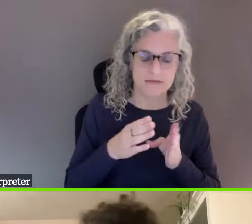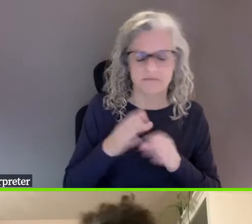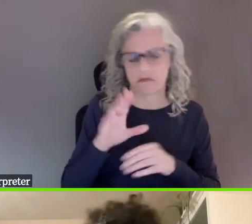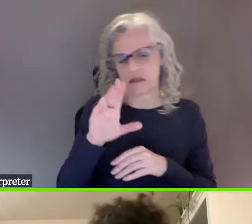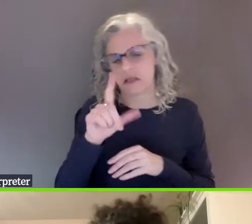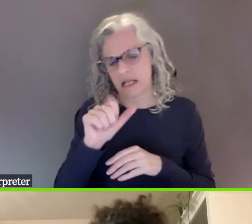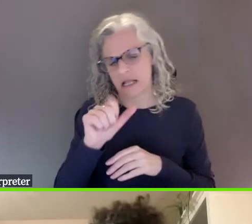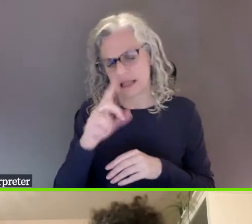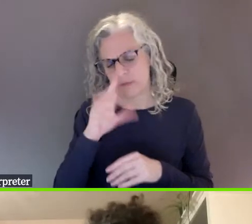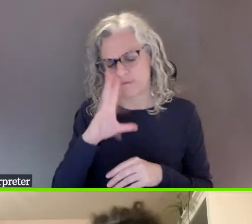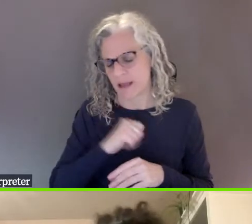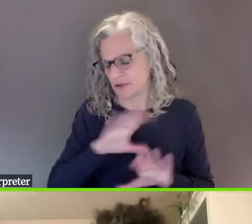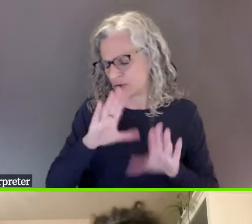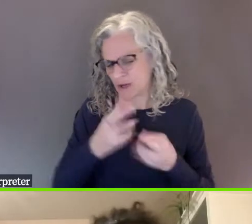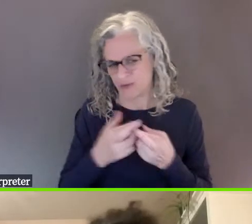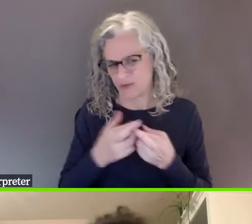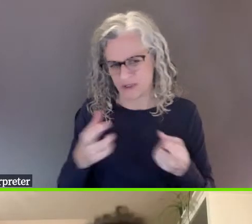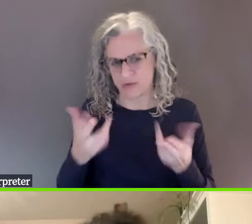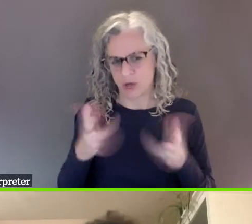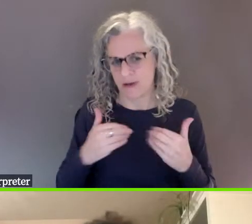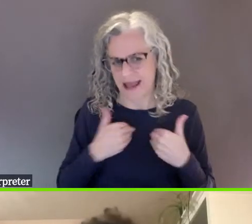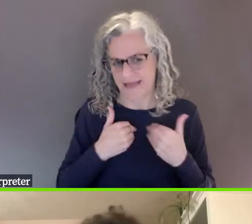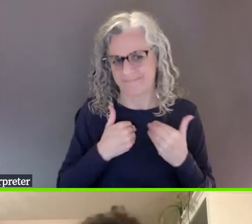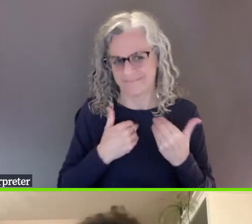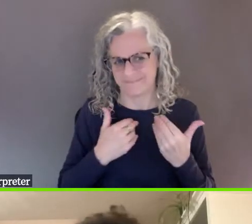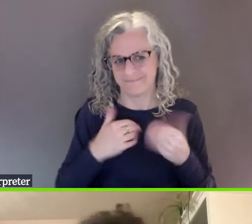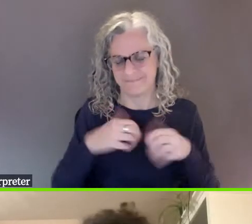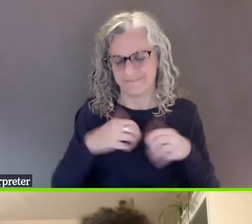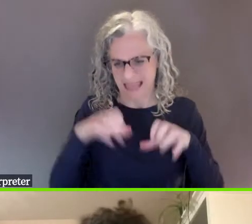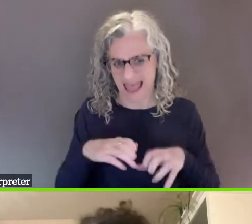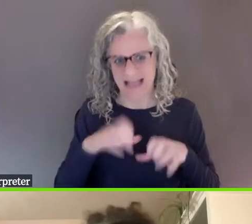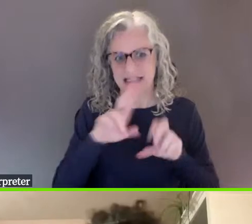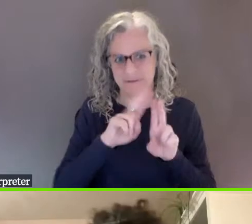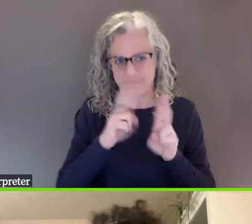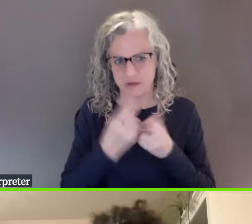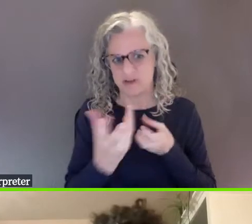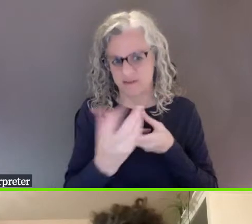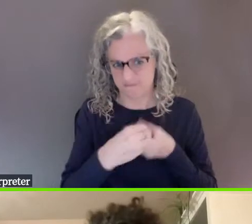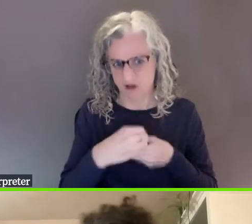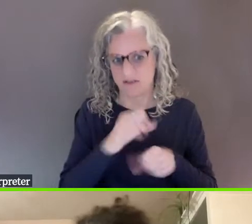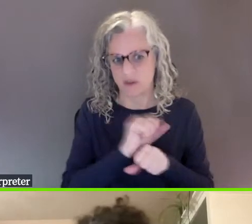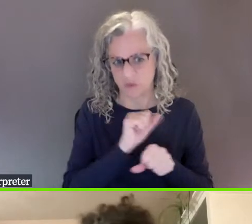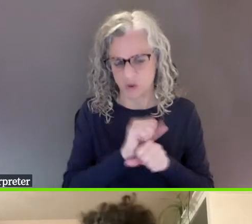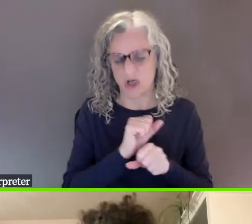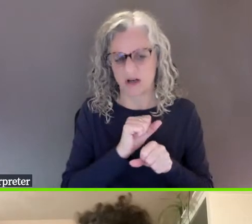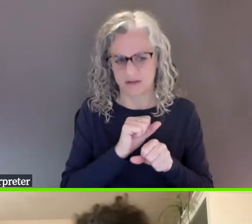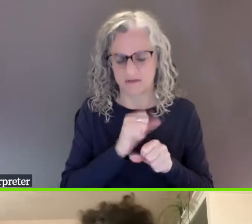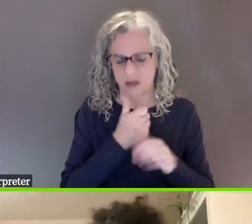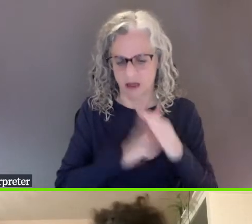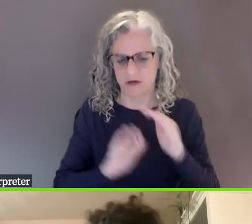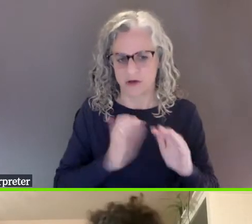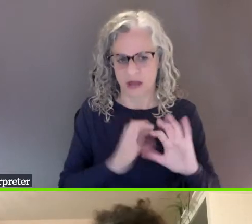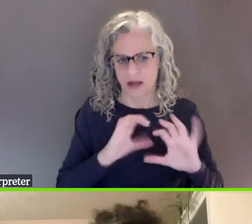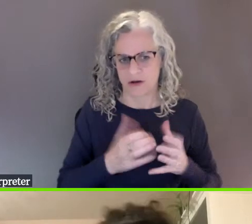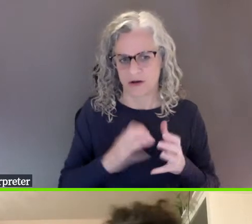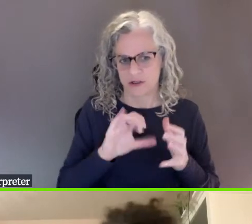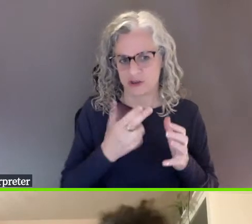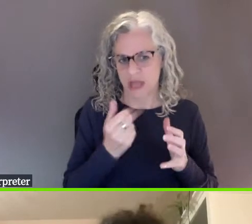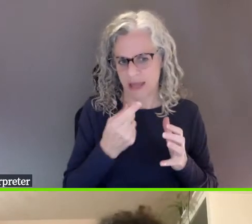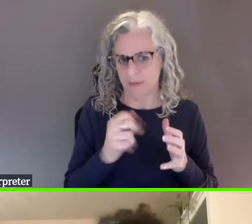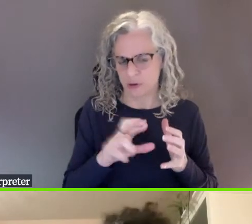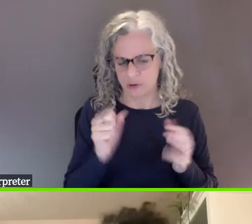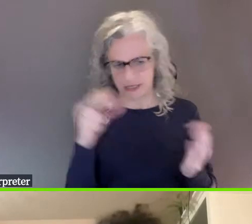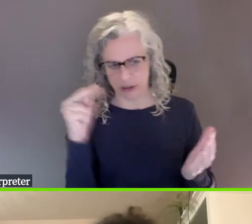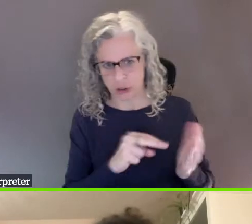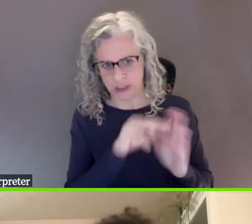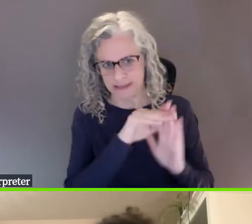great resource because we already have so many of the active unions that are involved in this work as part of our chapter. So you can look, we have a list of members, you can reach